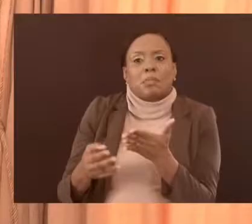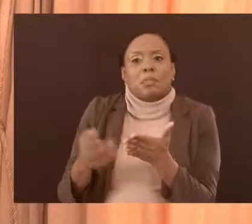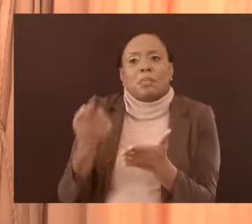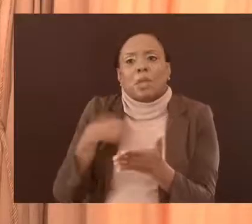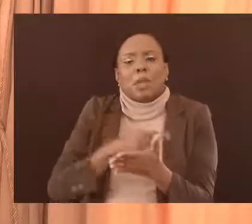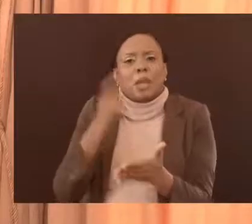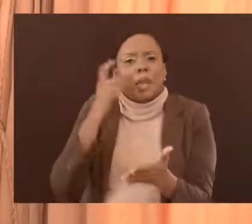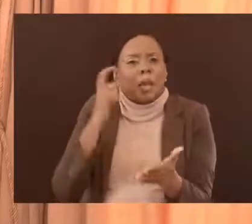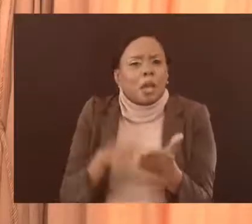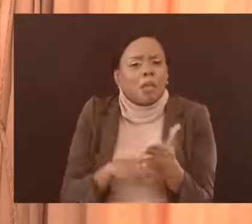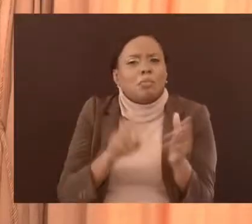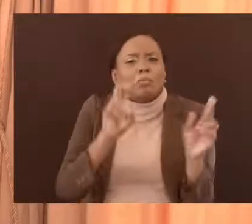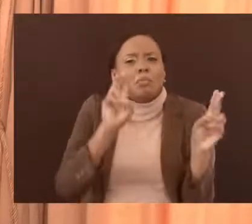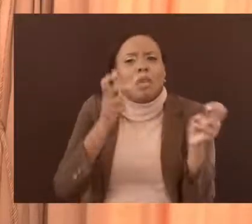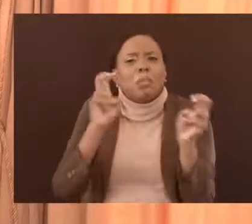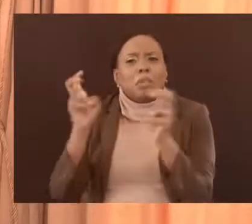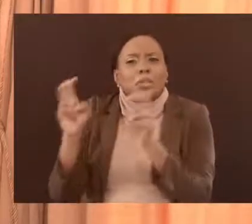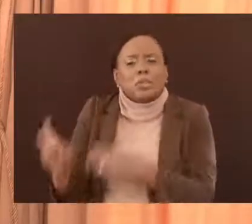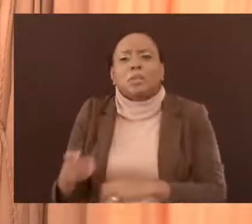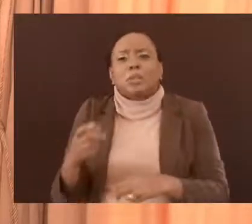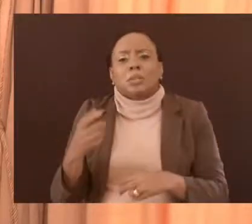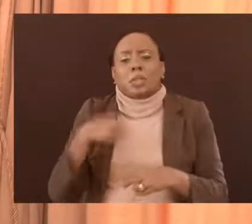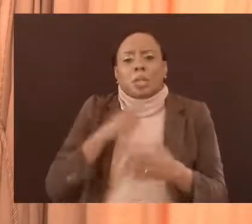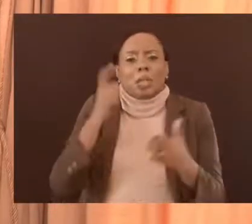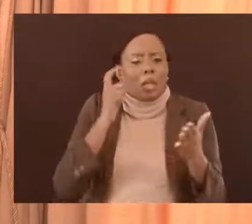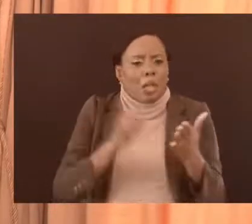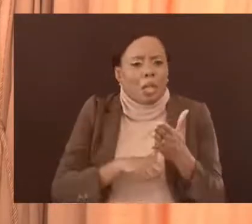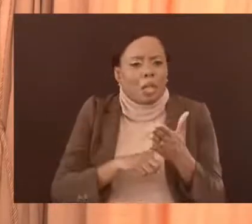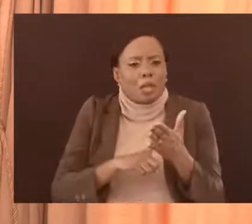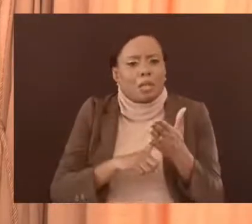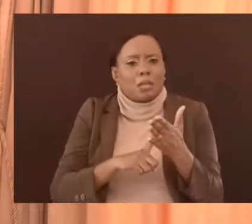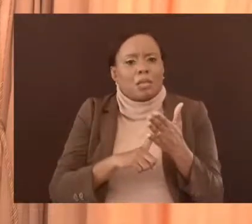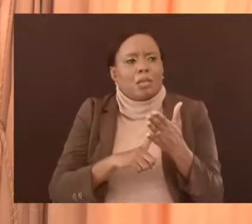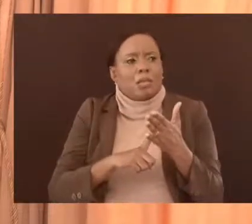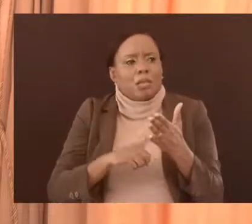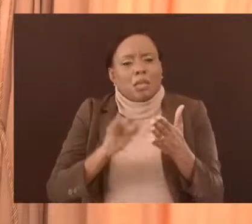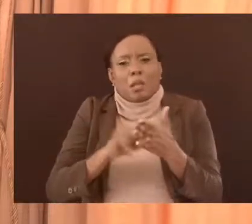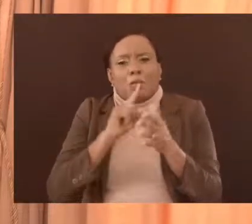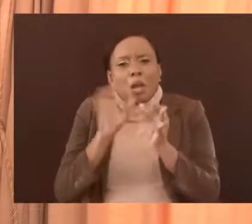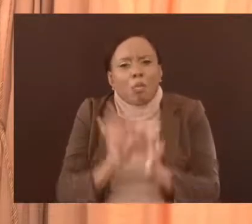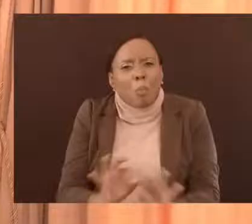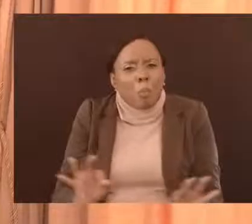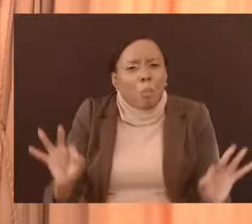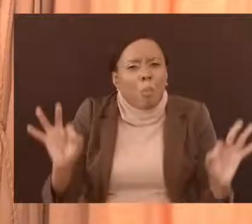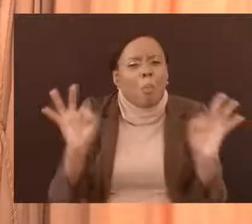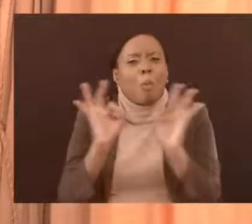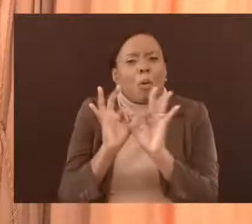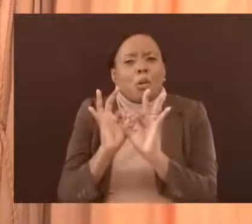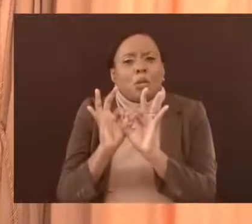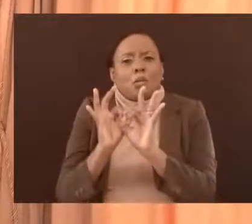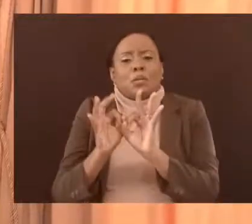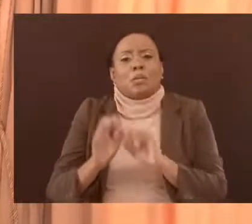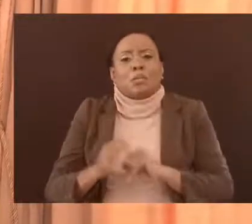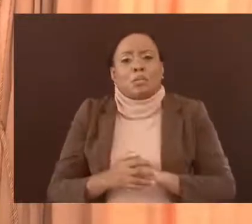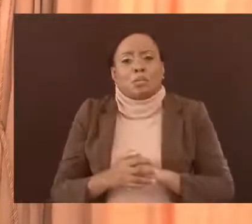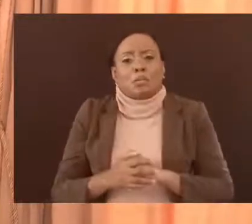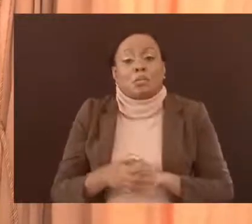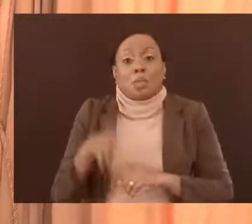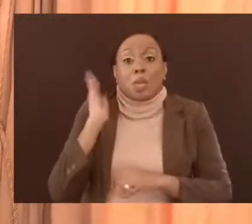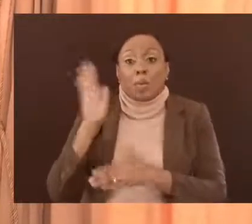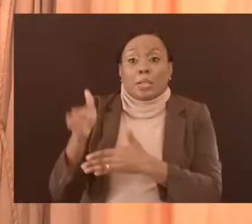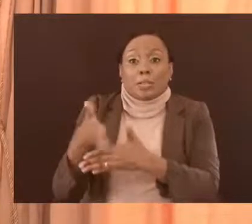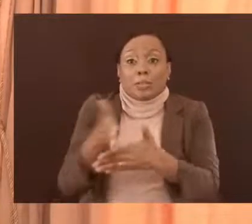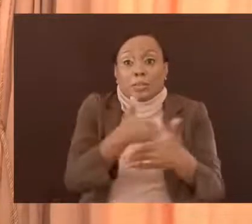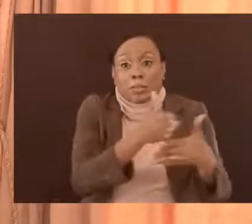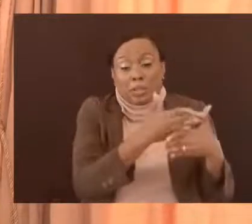those topics and those concepts that are germane to students' functioning. This information will be shared